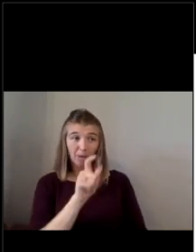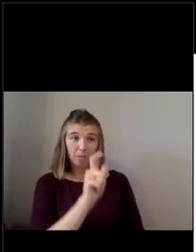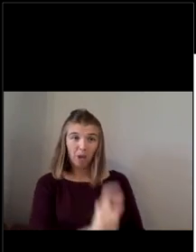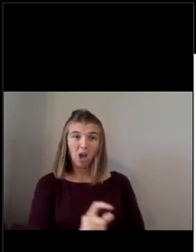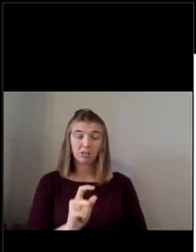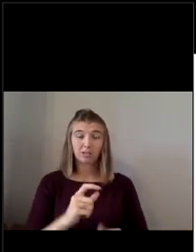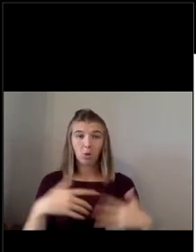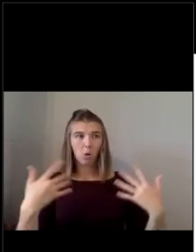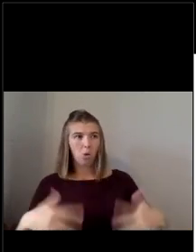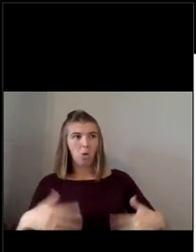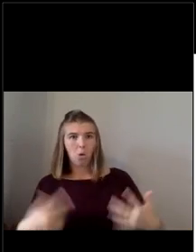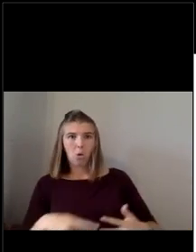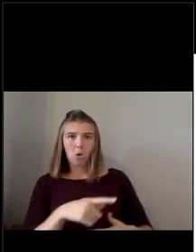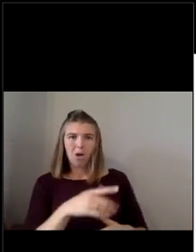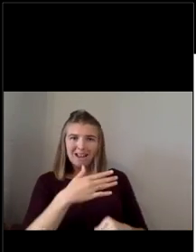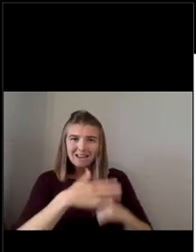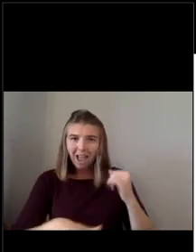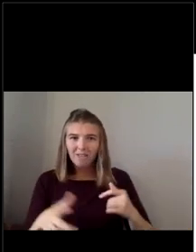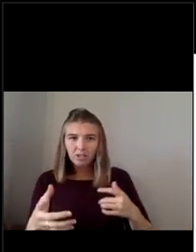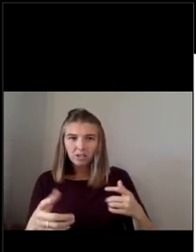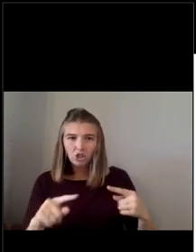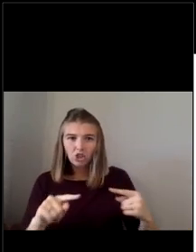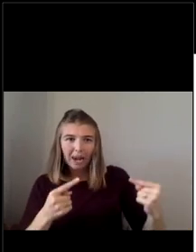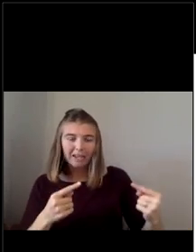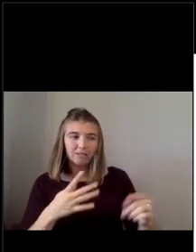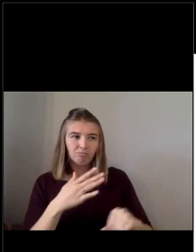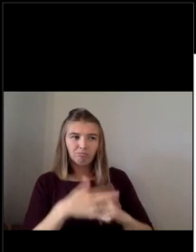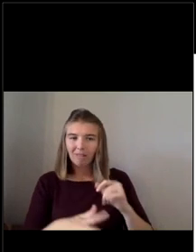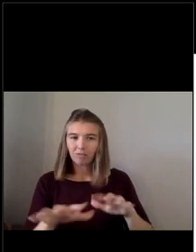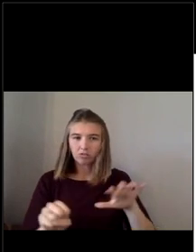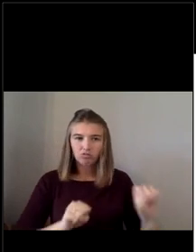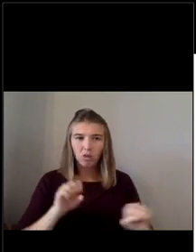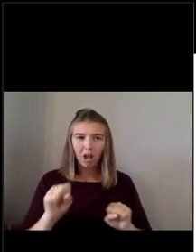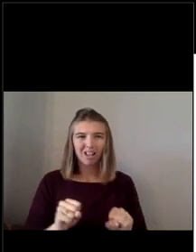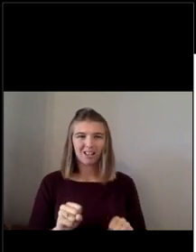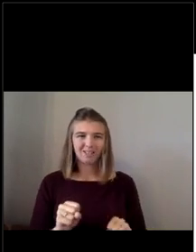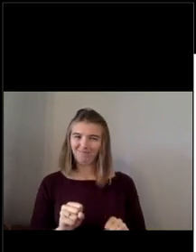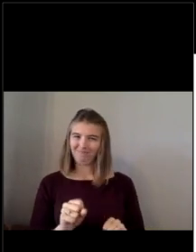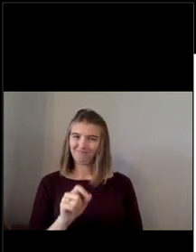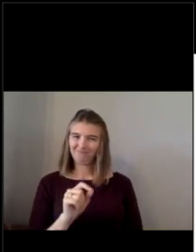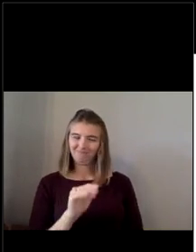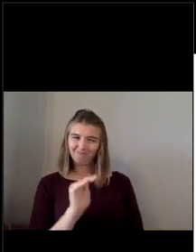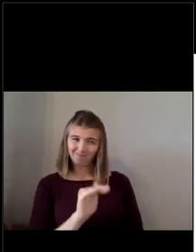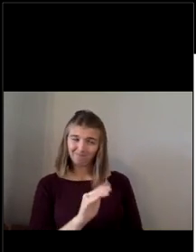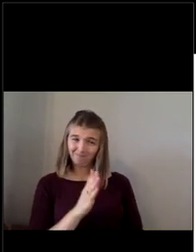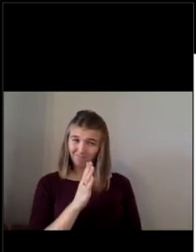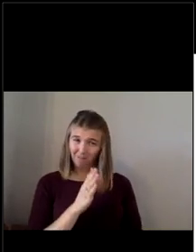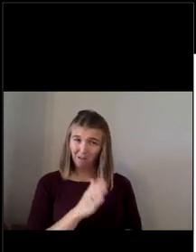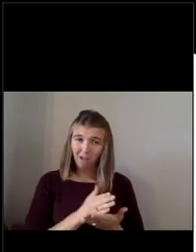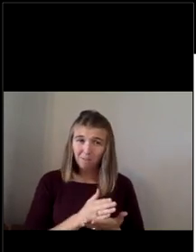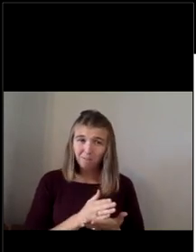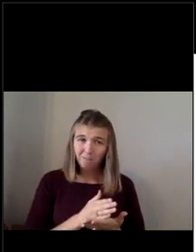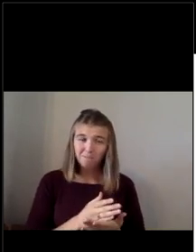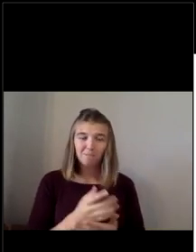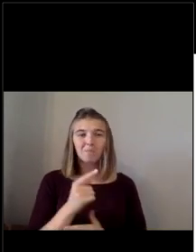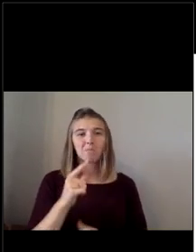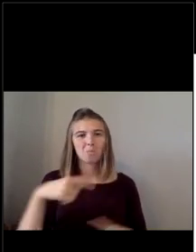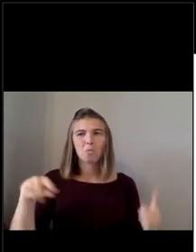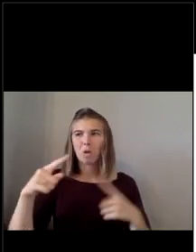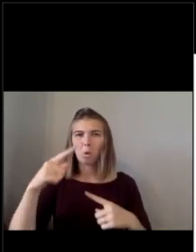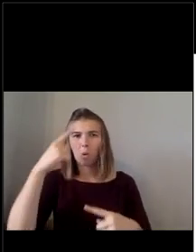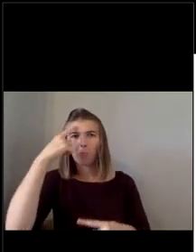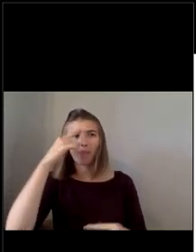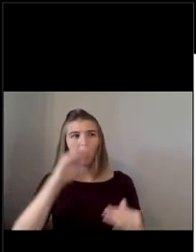whoever. We live out our lives thinking that everyone around us is coping, is more productive, is more capable,